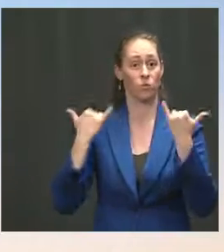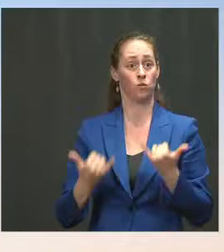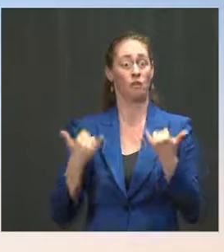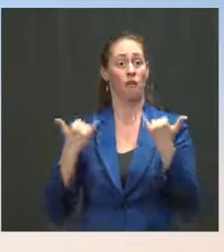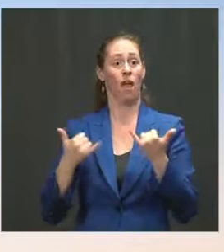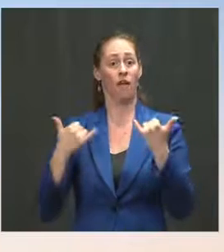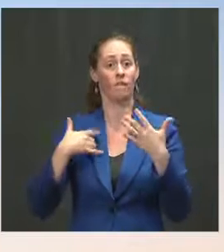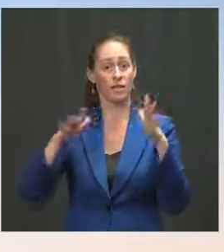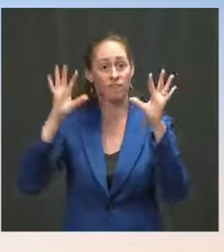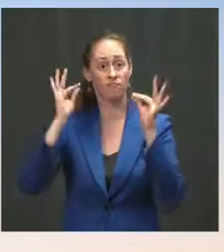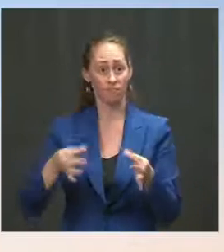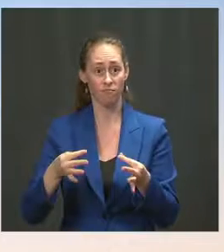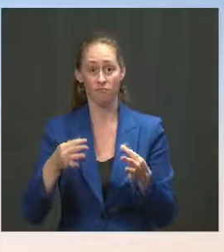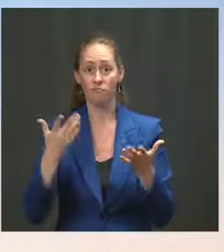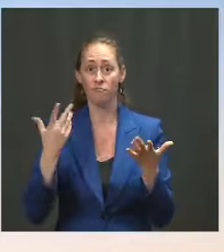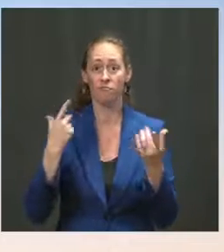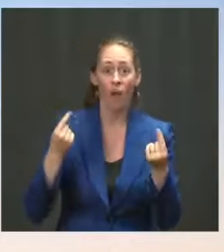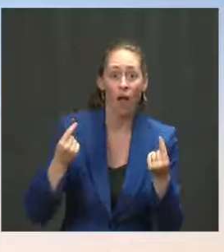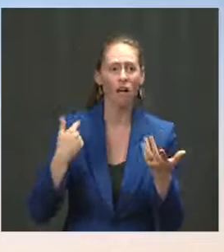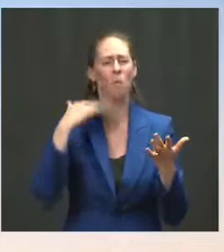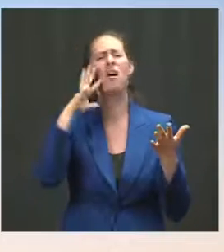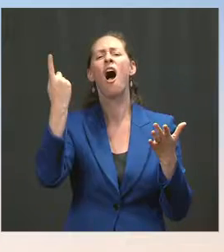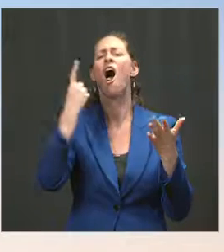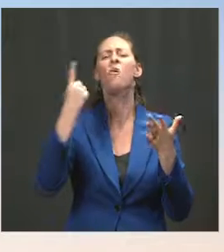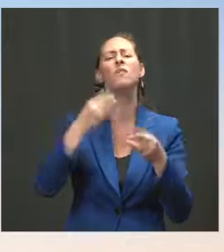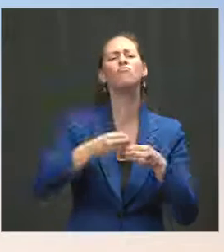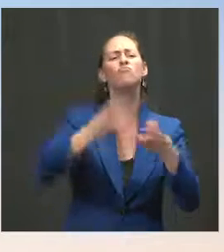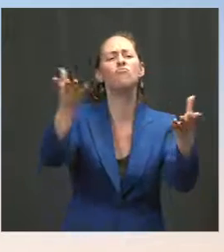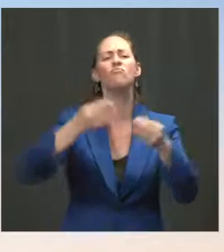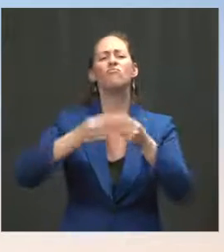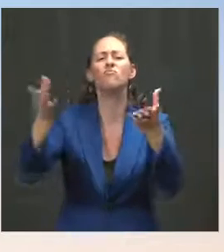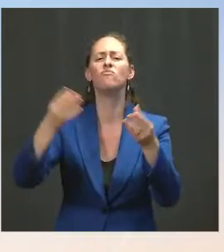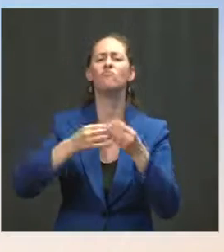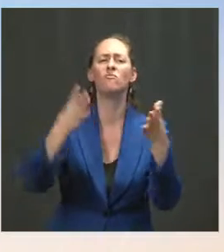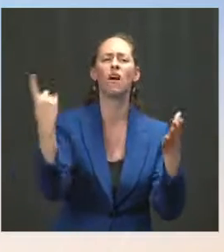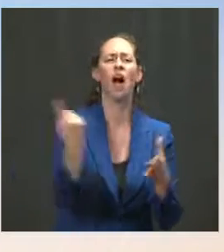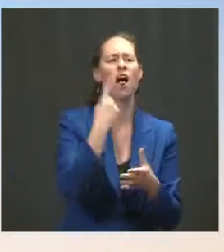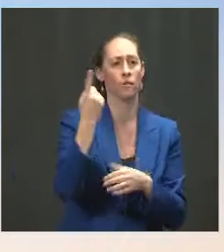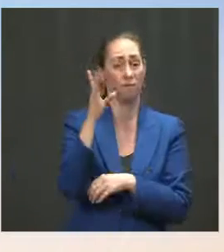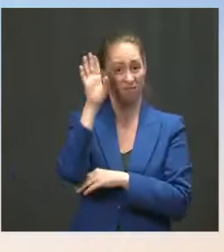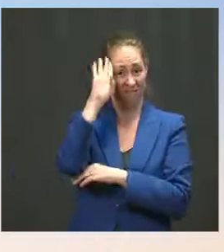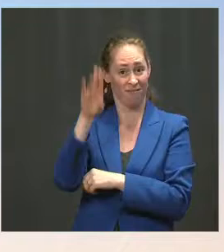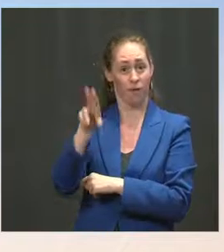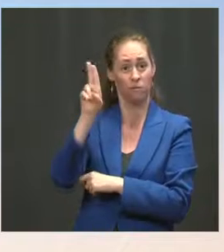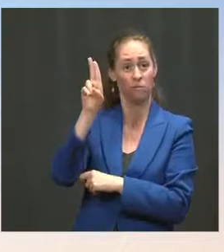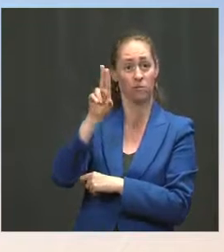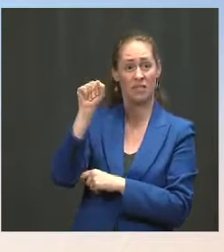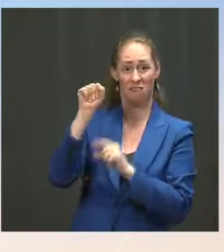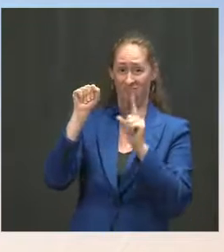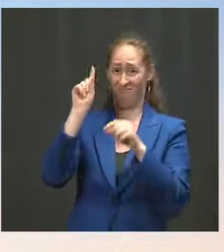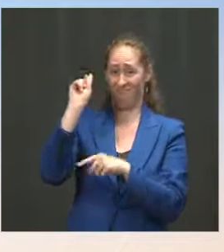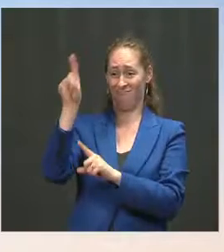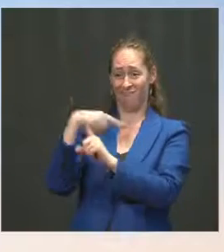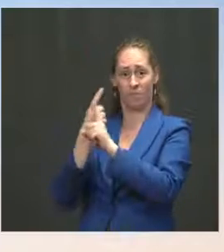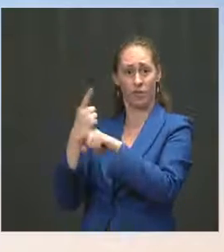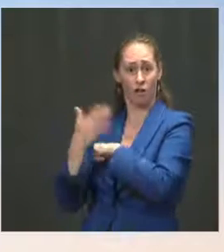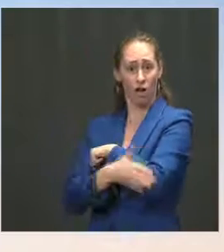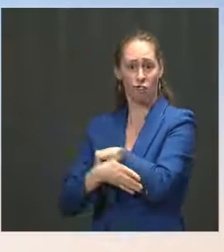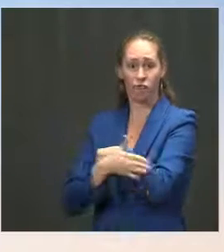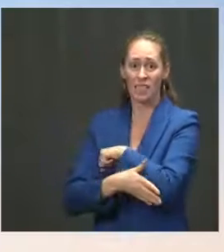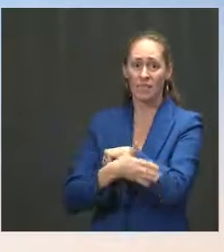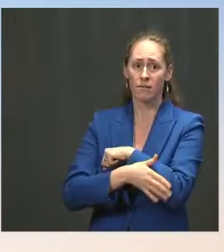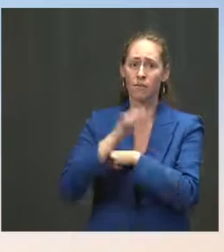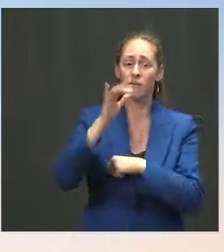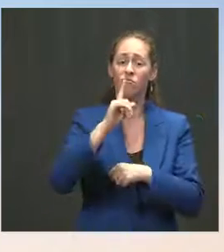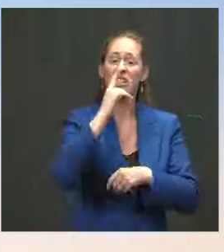think the point here is that the United States is the arsenal of vaccines to the global community. We are by